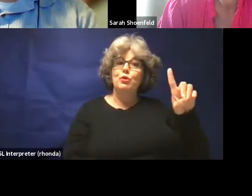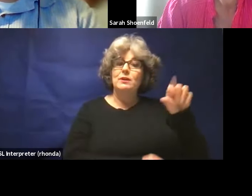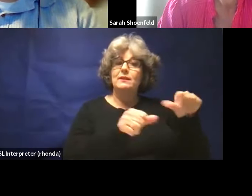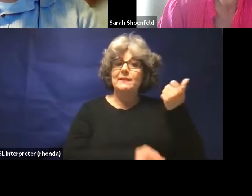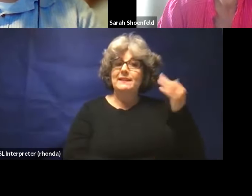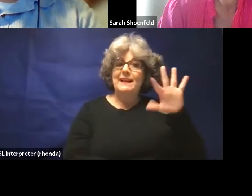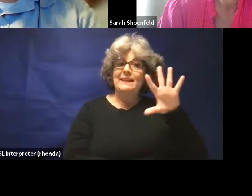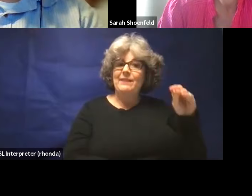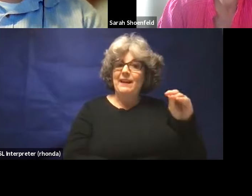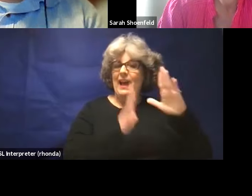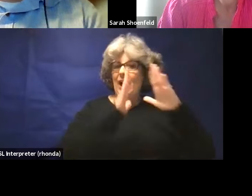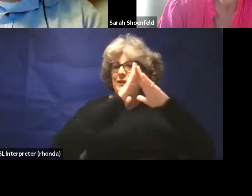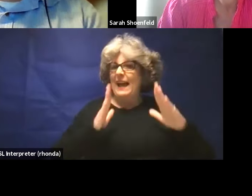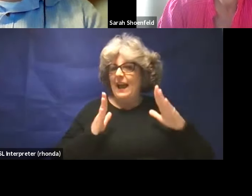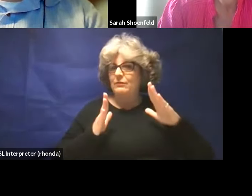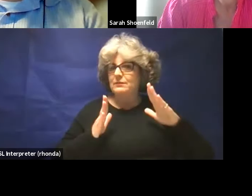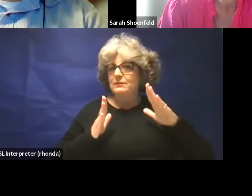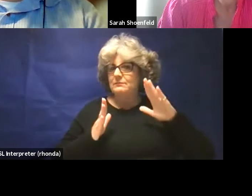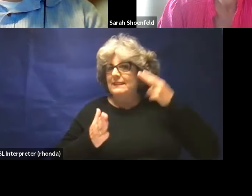house history research question.